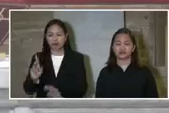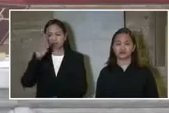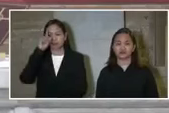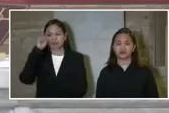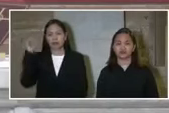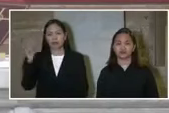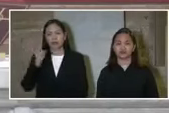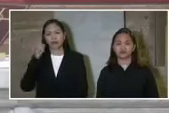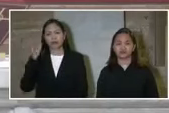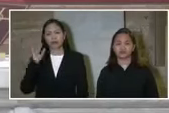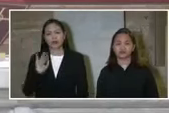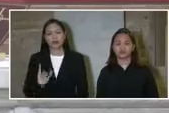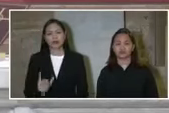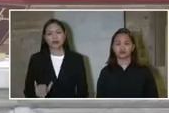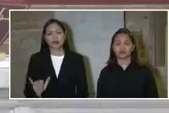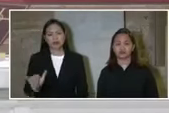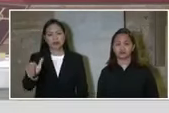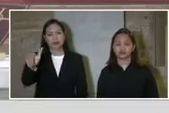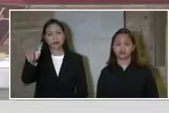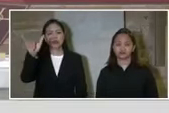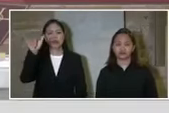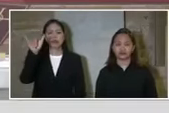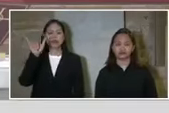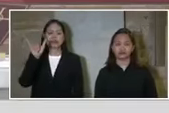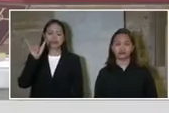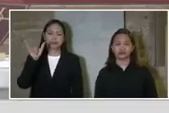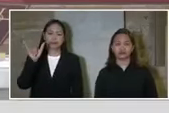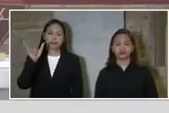and ever.